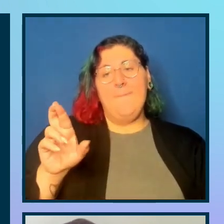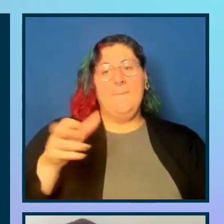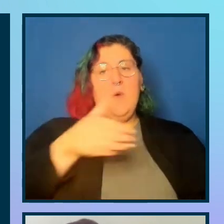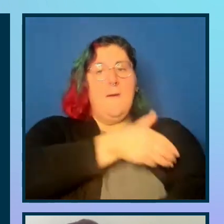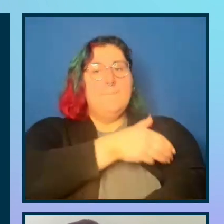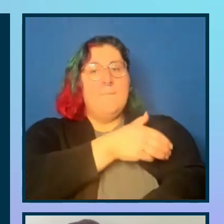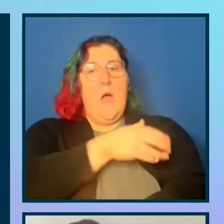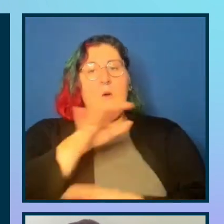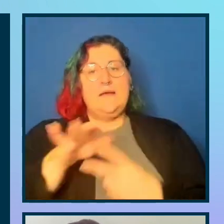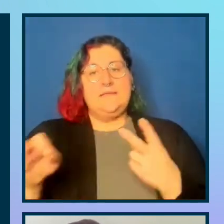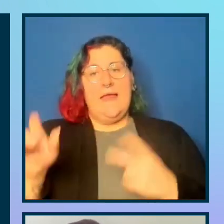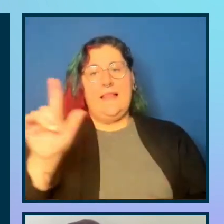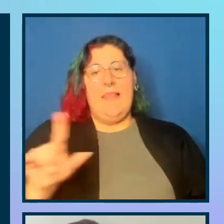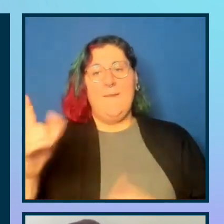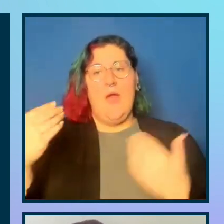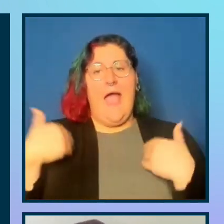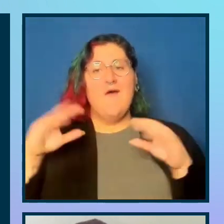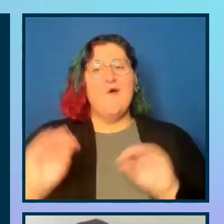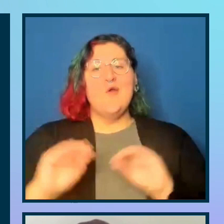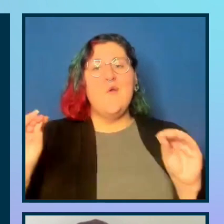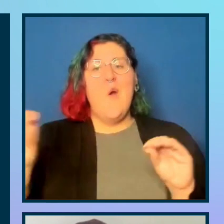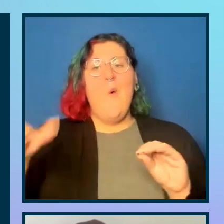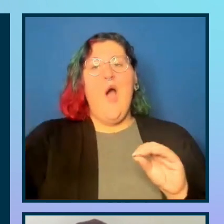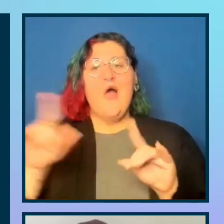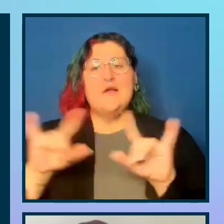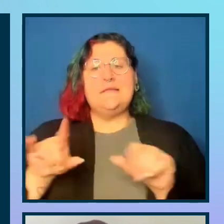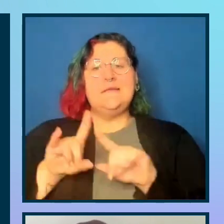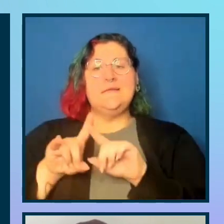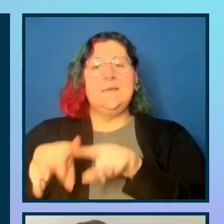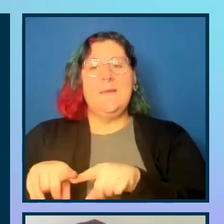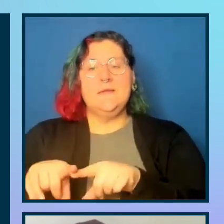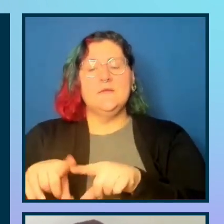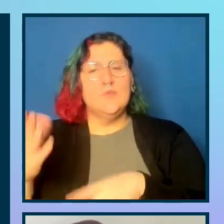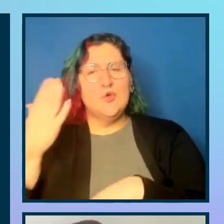no dependencies. Do you know if there is a similar library in React?